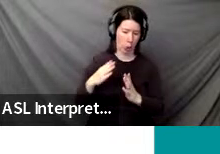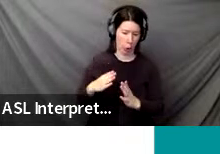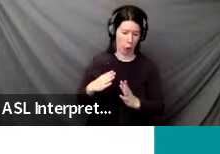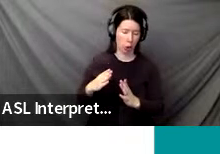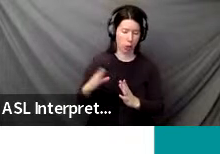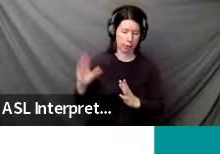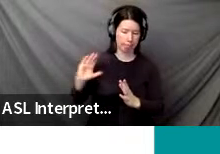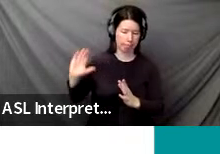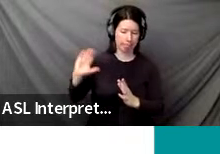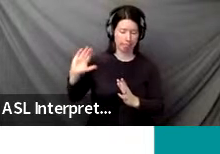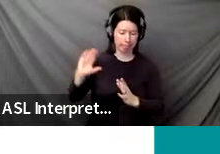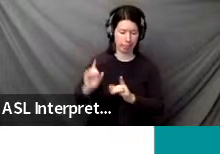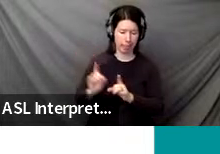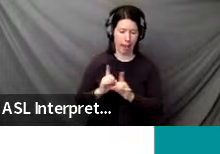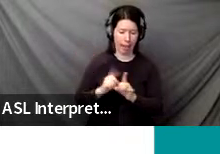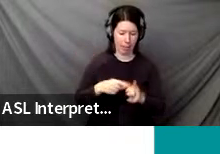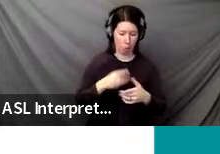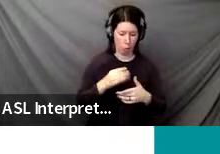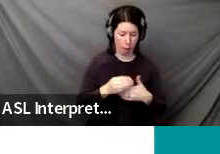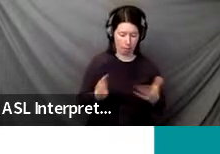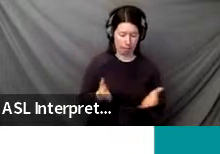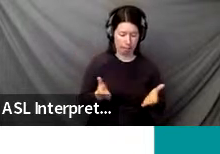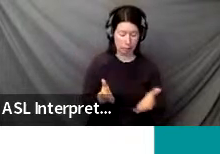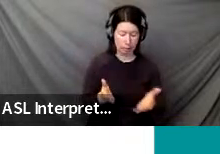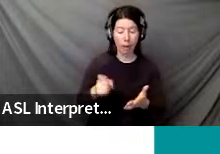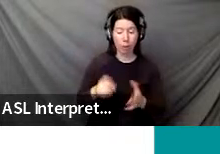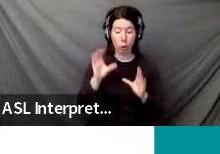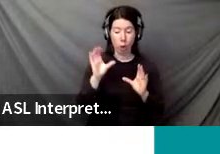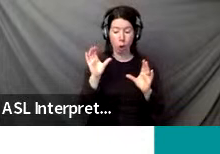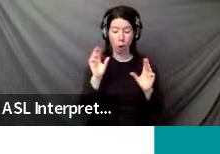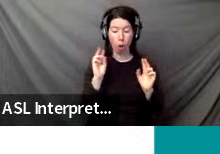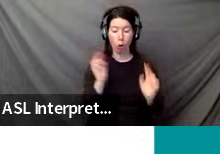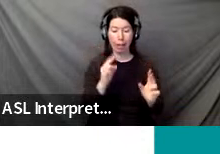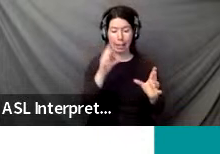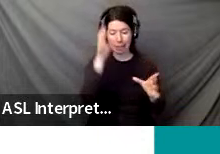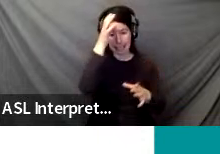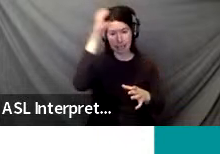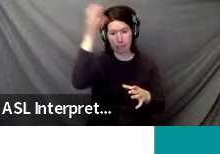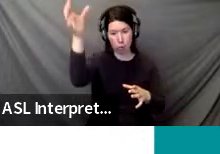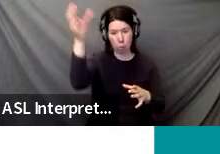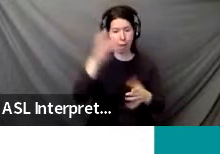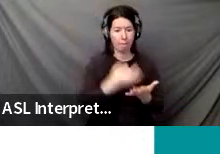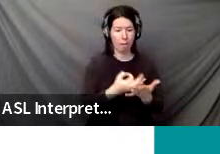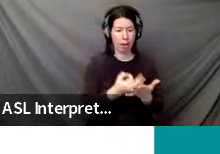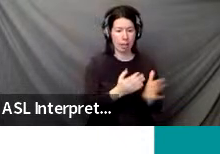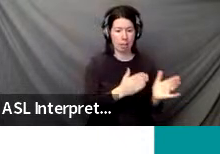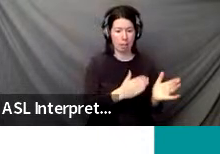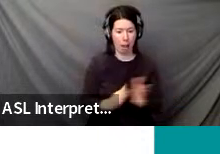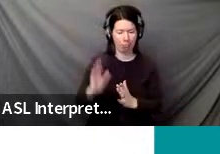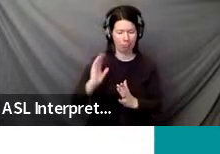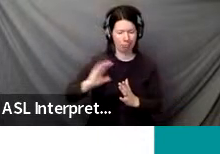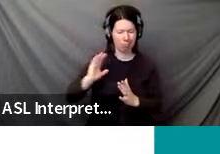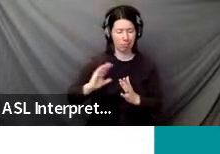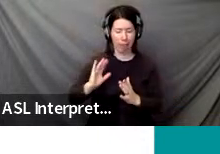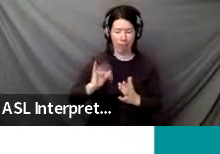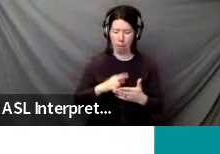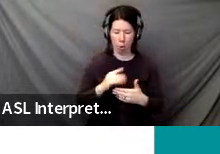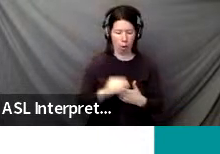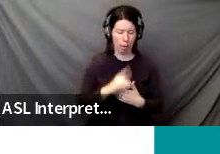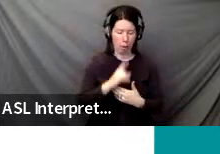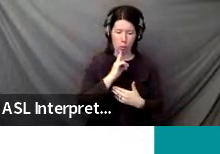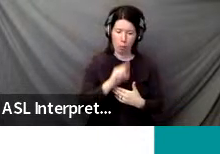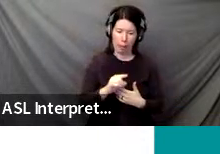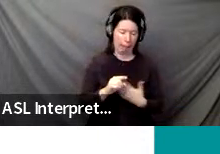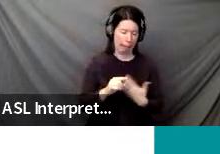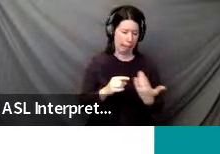as we were moving this program, was to look at a conceptual finance plan. And at that time, the program had not really advanced a lot of the discussions